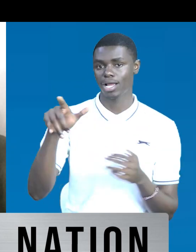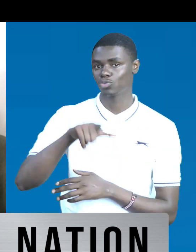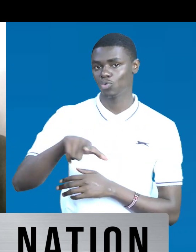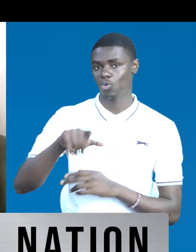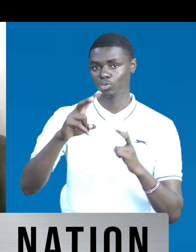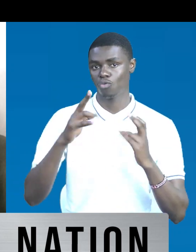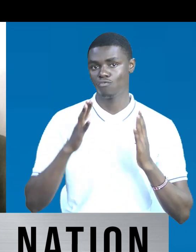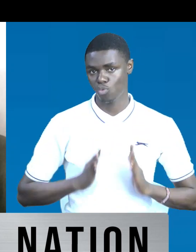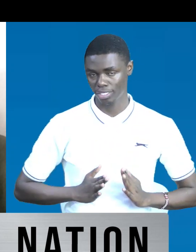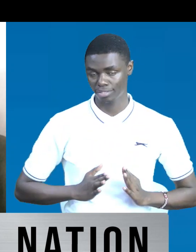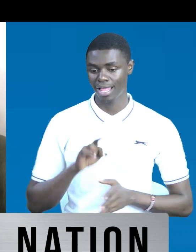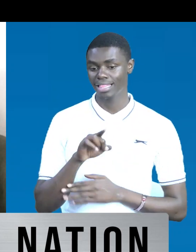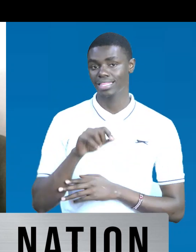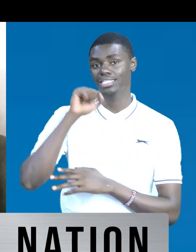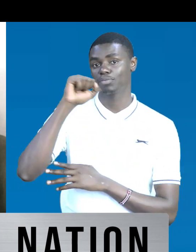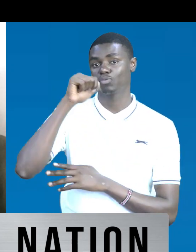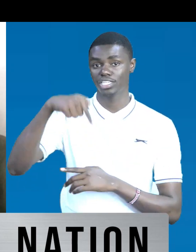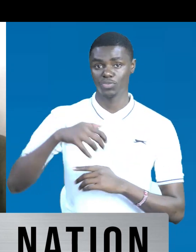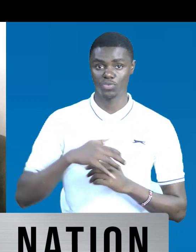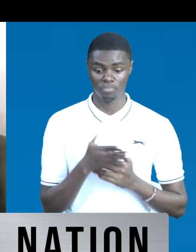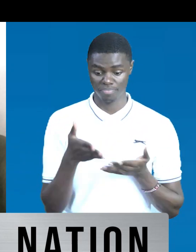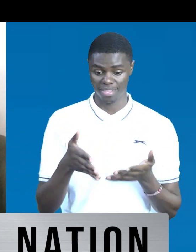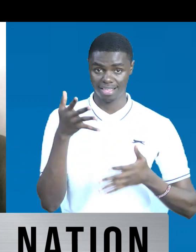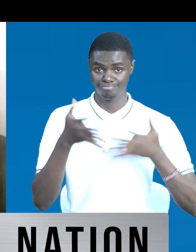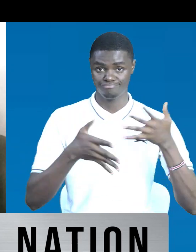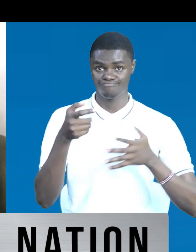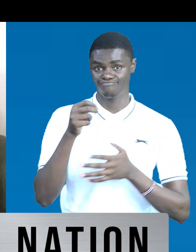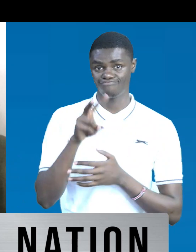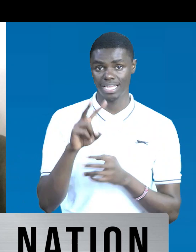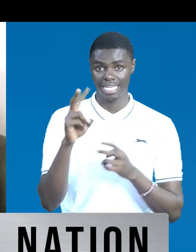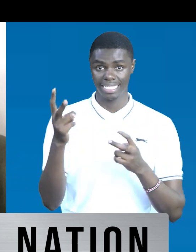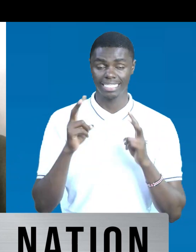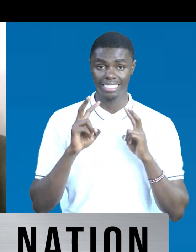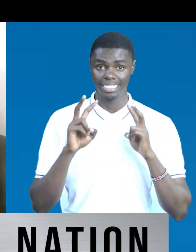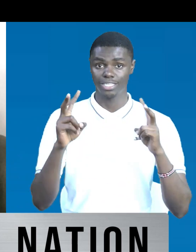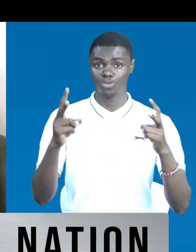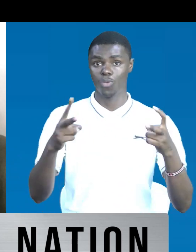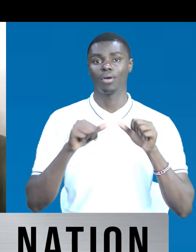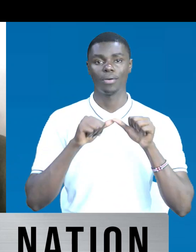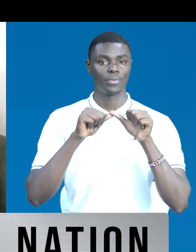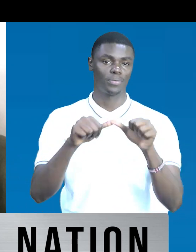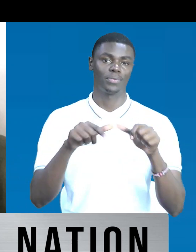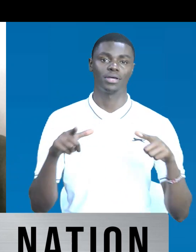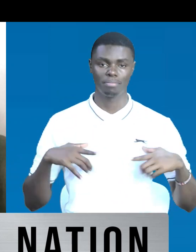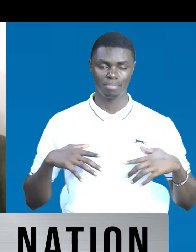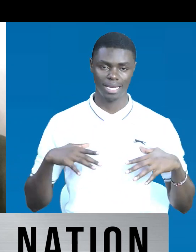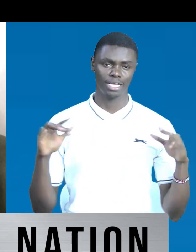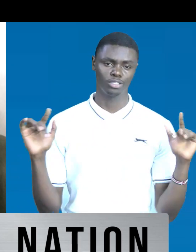Viewers, this is Politics Today here on Science TV. See you after the break.